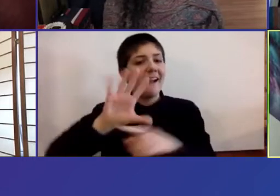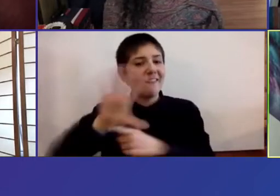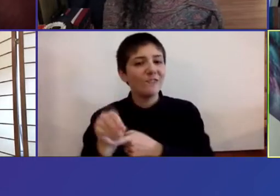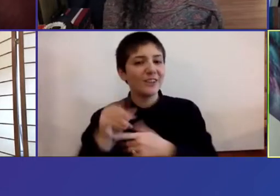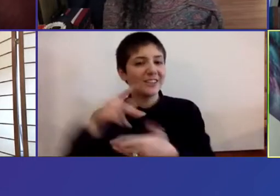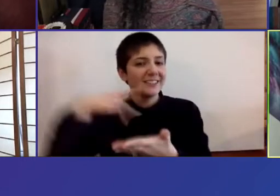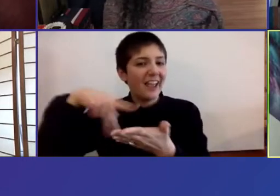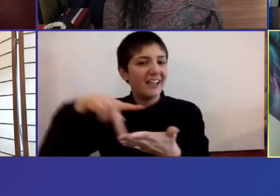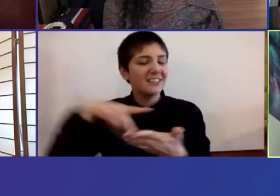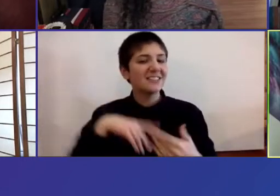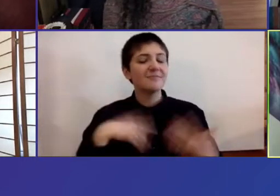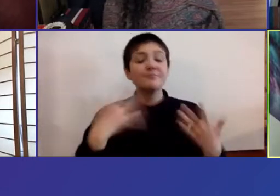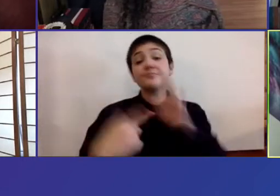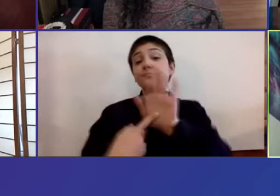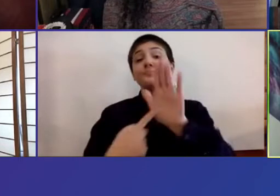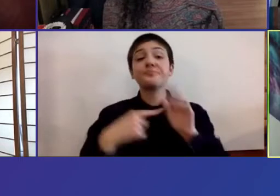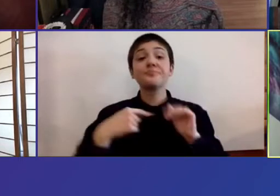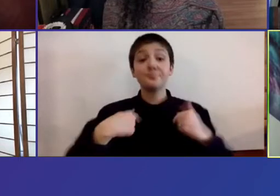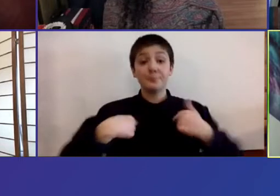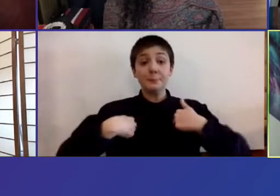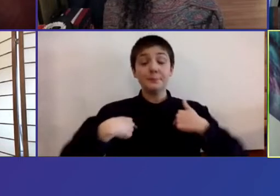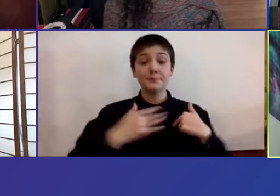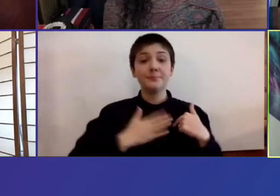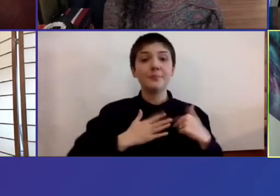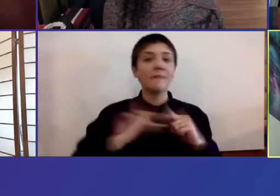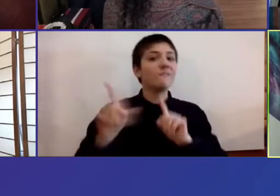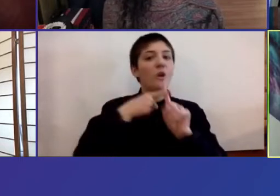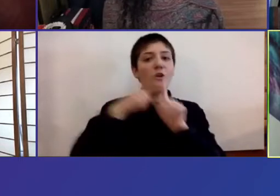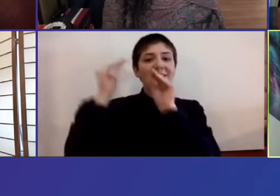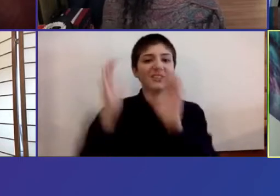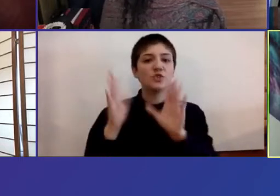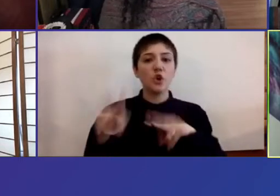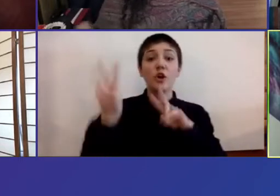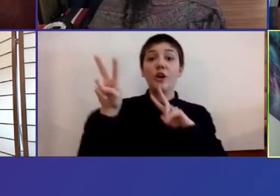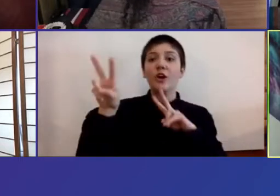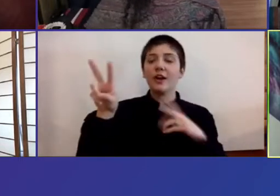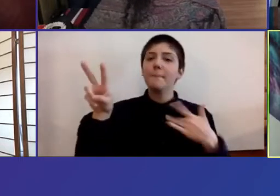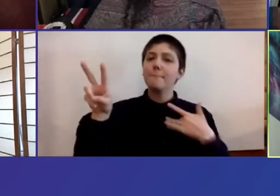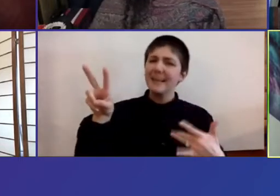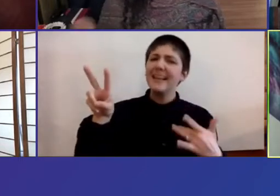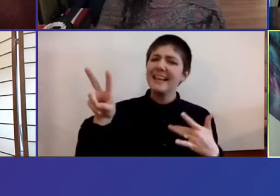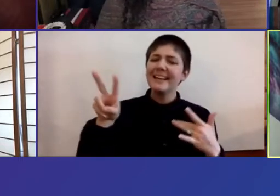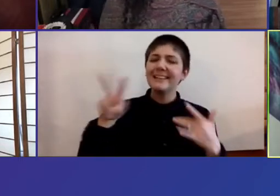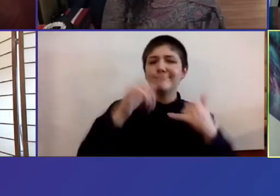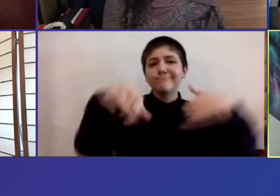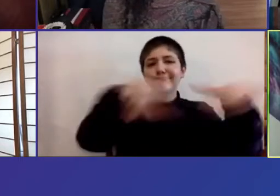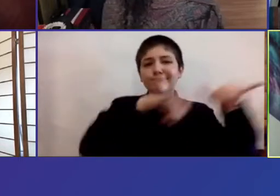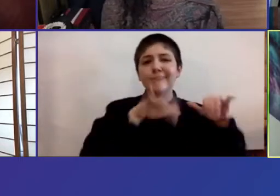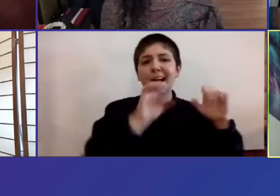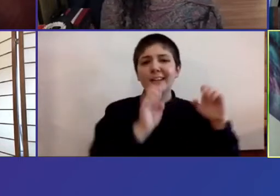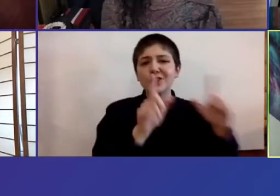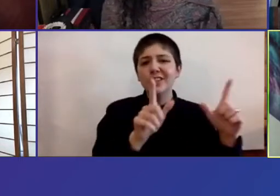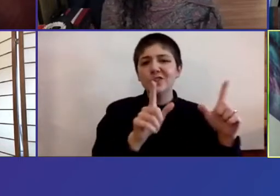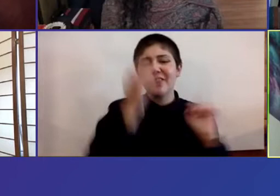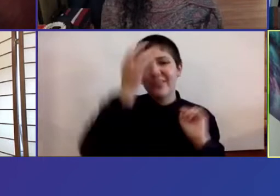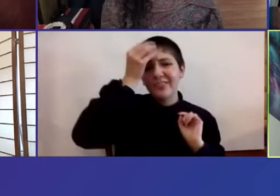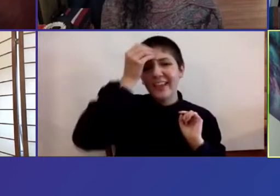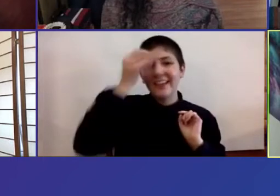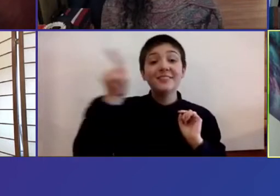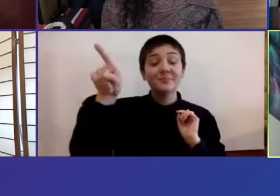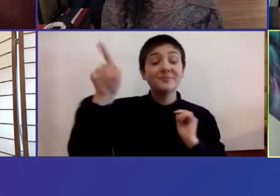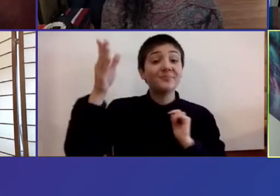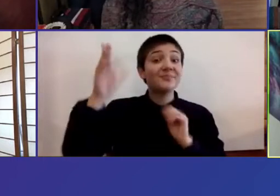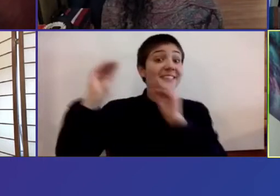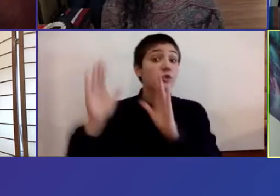teacher around this model, or how we normally think about education, my first teacher in Zinga